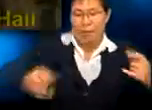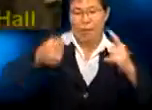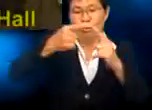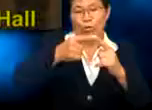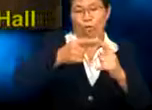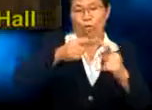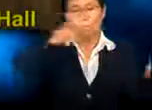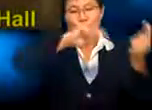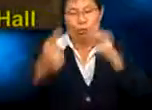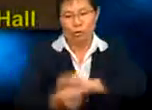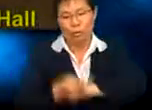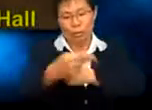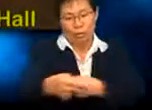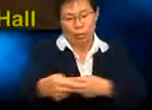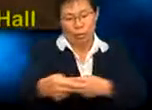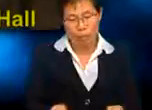the transformer hall.